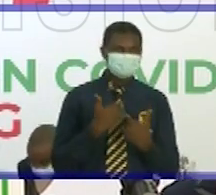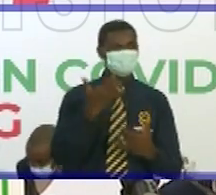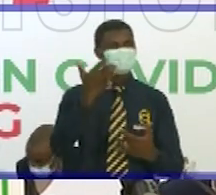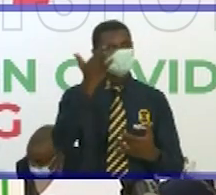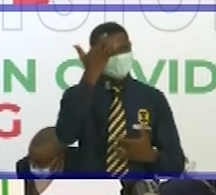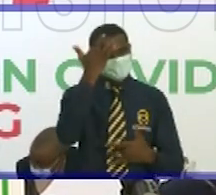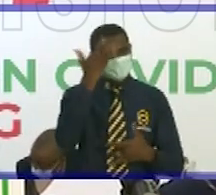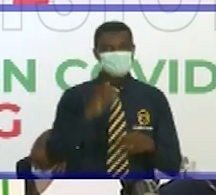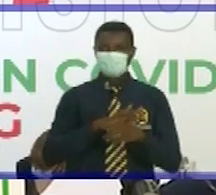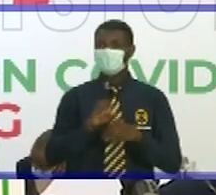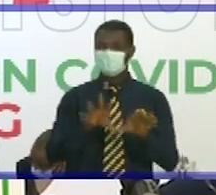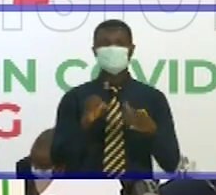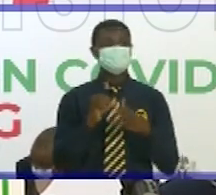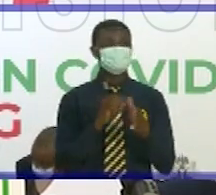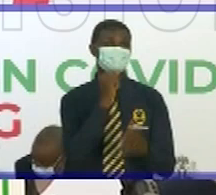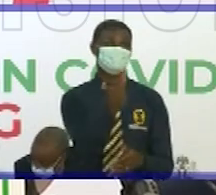COVID-19